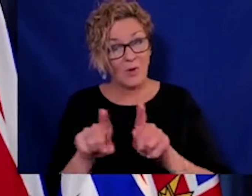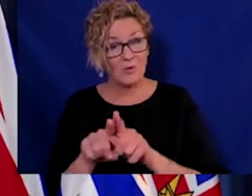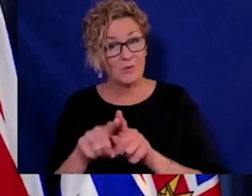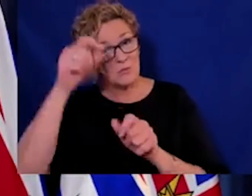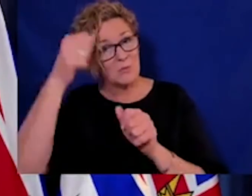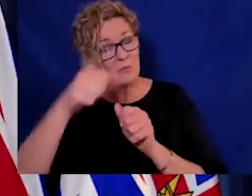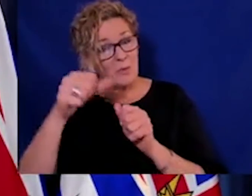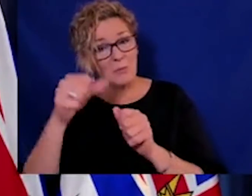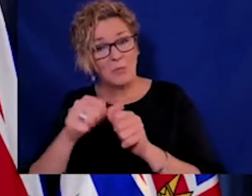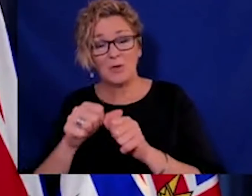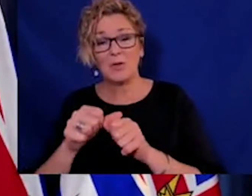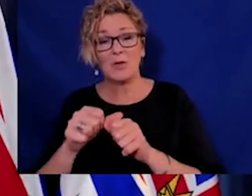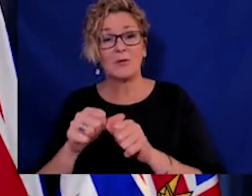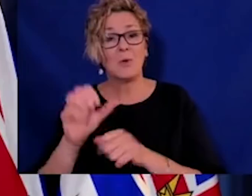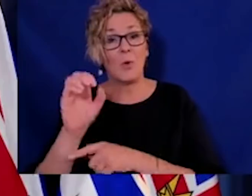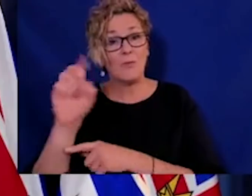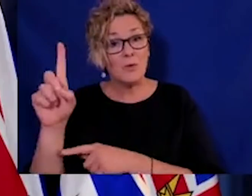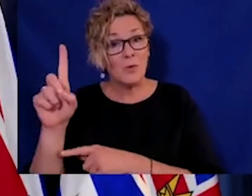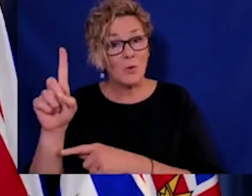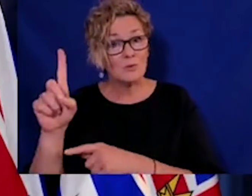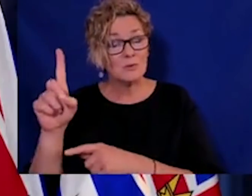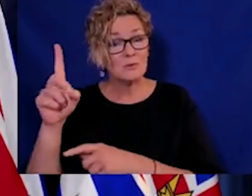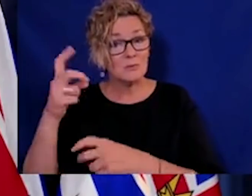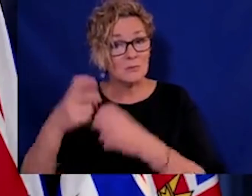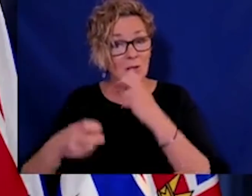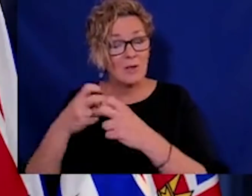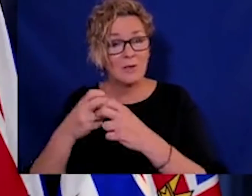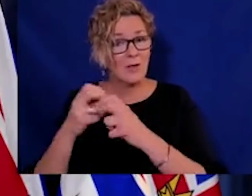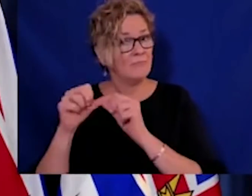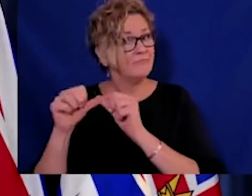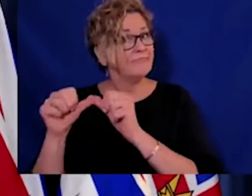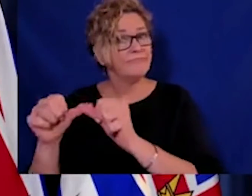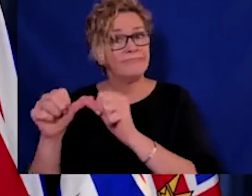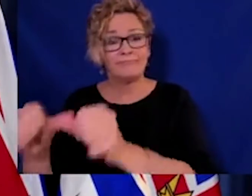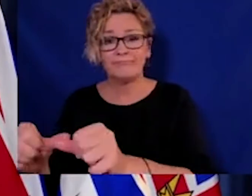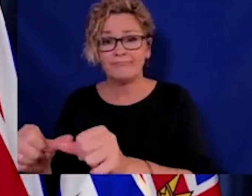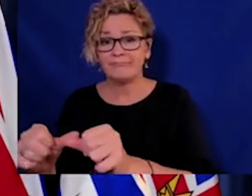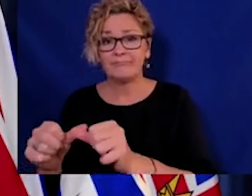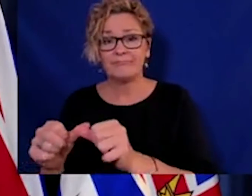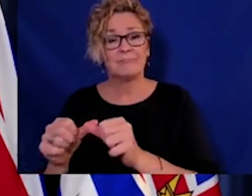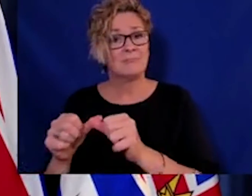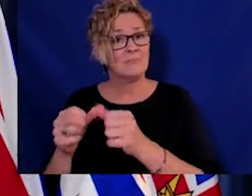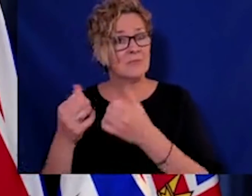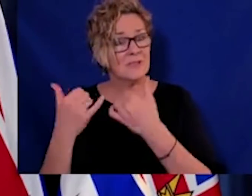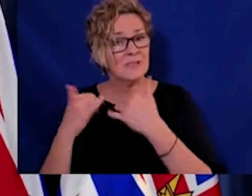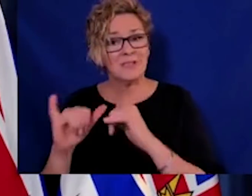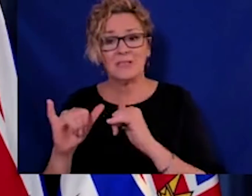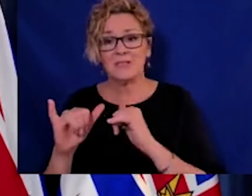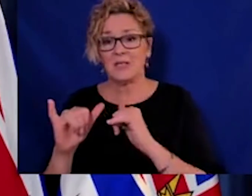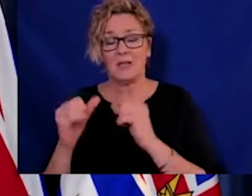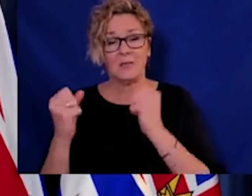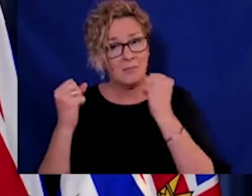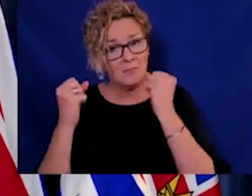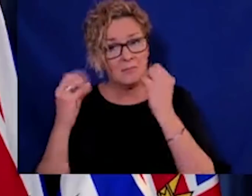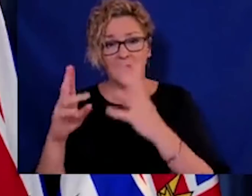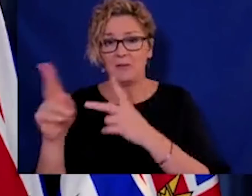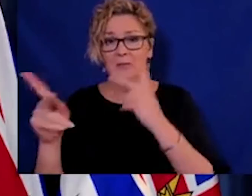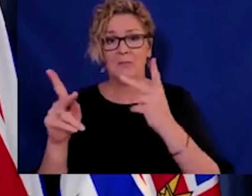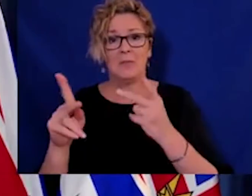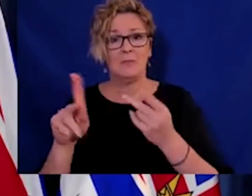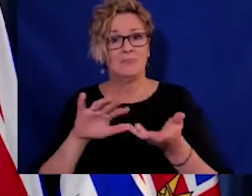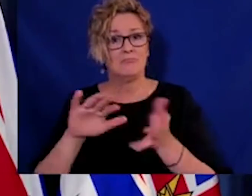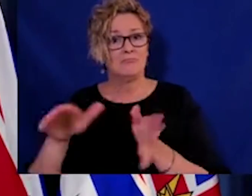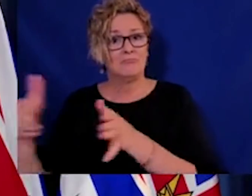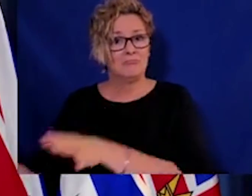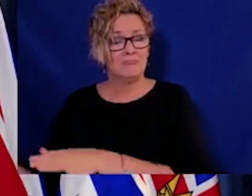illicit drugs in the month of October, which is, I think, we'd all agree, 162 too